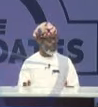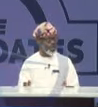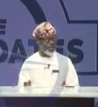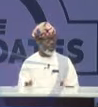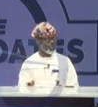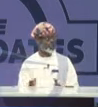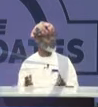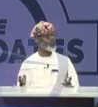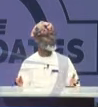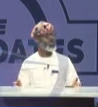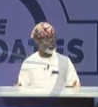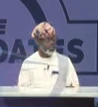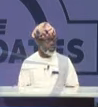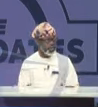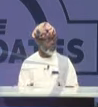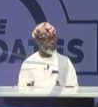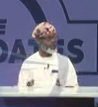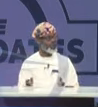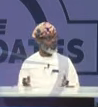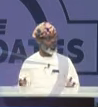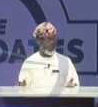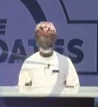academic pedigree. He's a PhD holder,